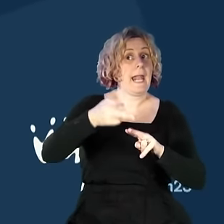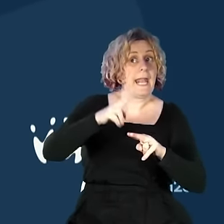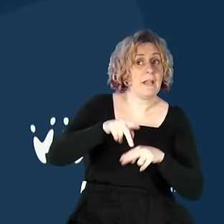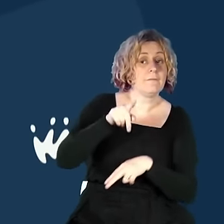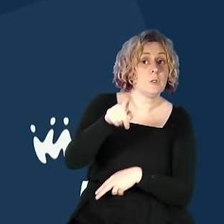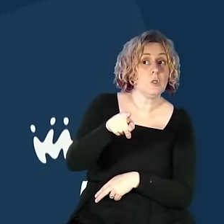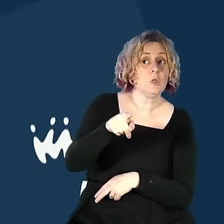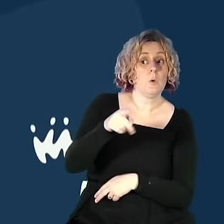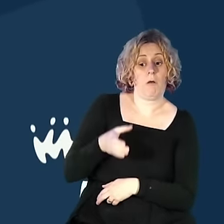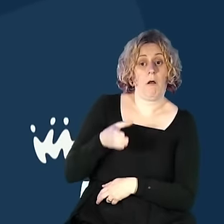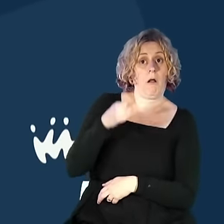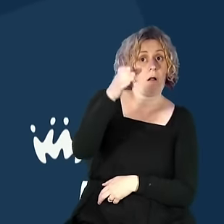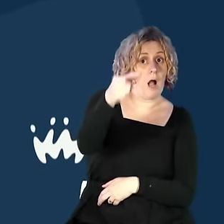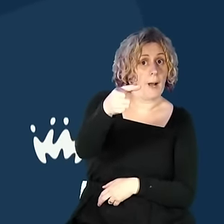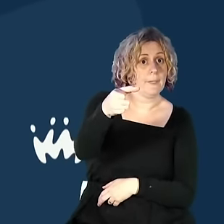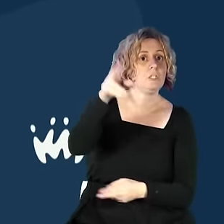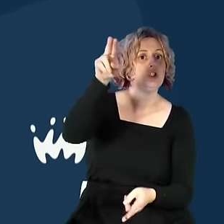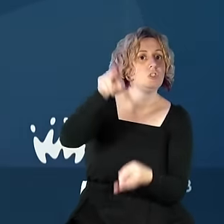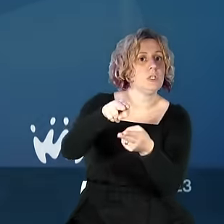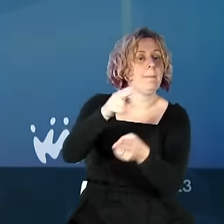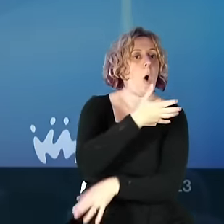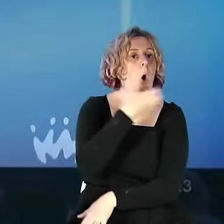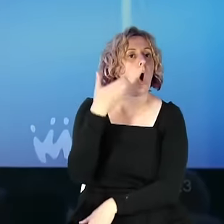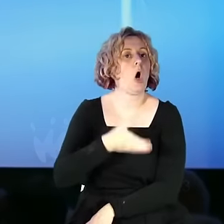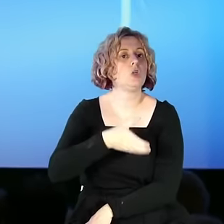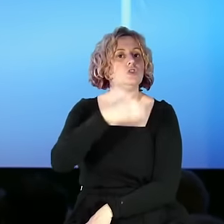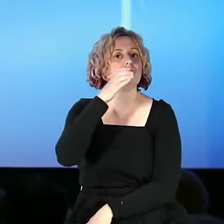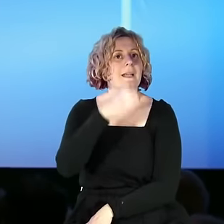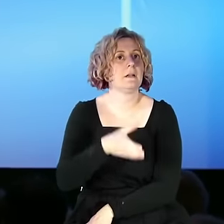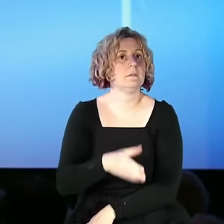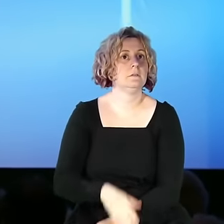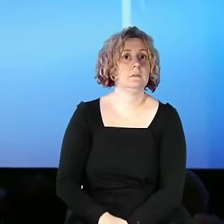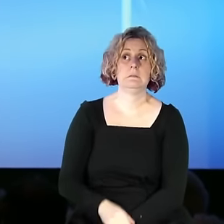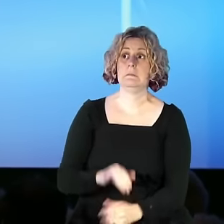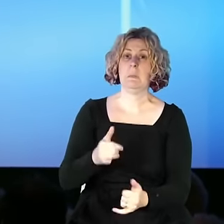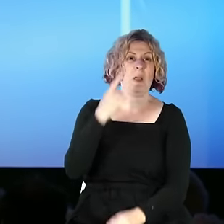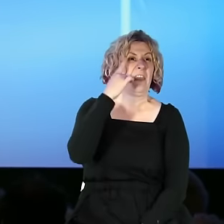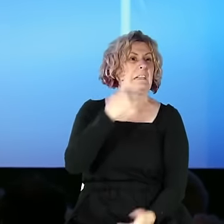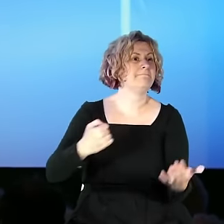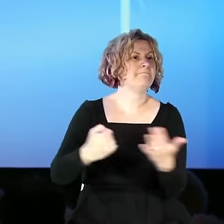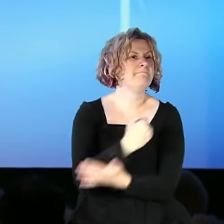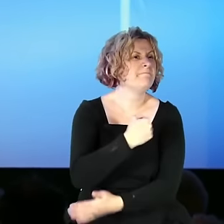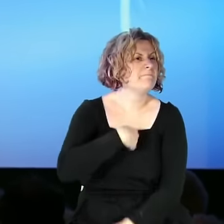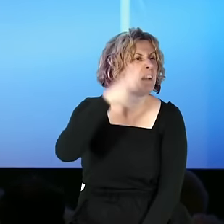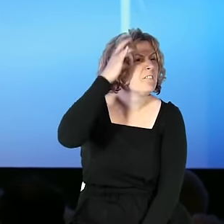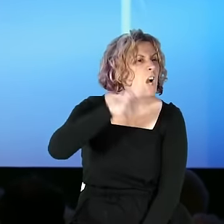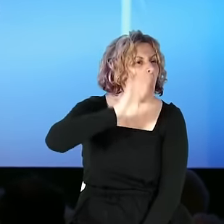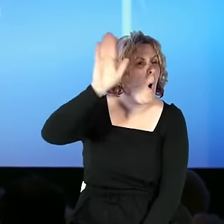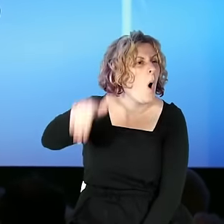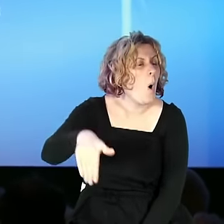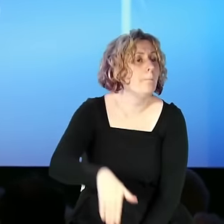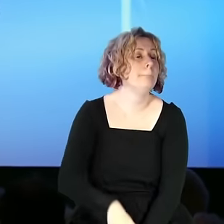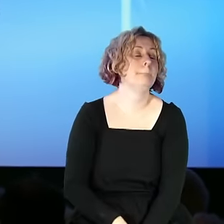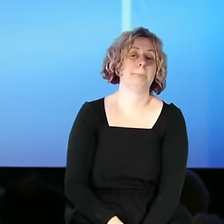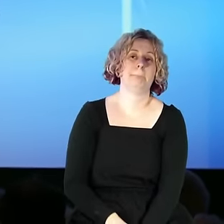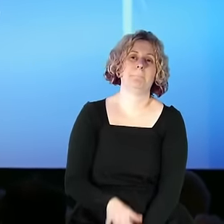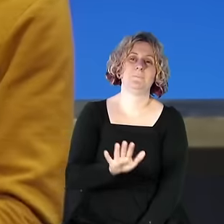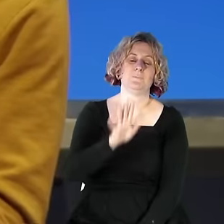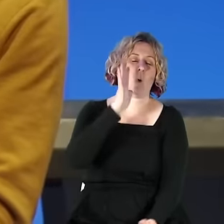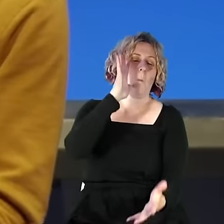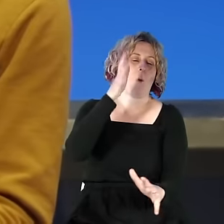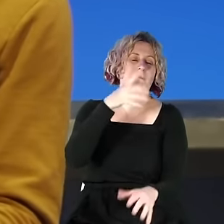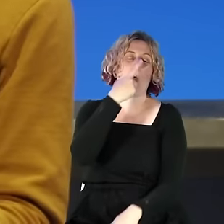reusable cup. And maybe you're thinking, I don't have a reusable water bottle. Well, you can buy a